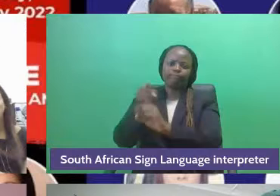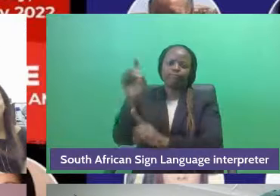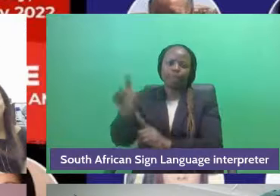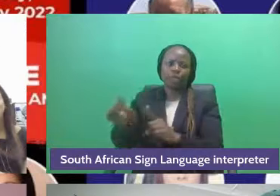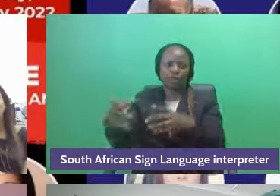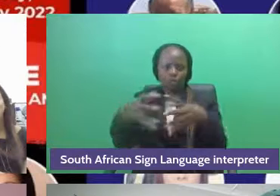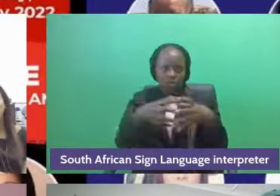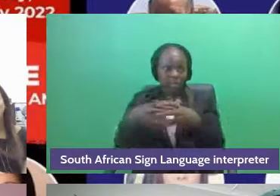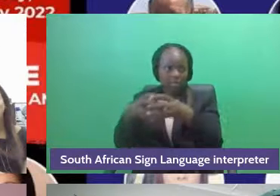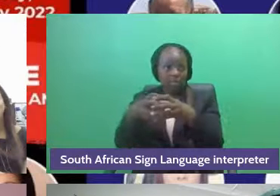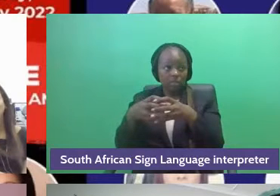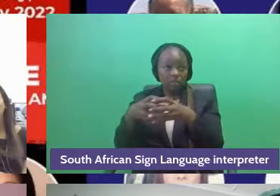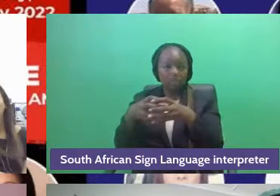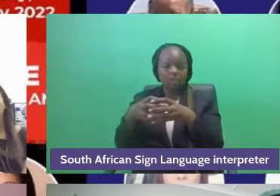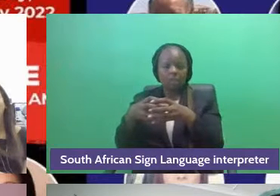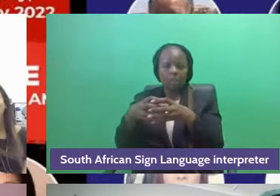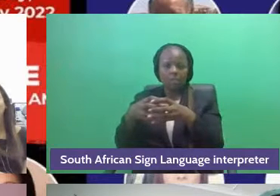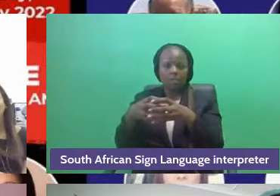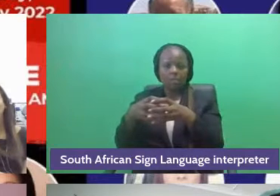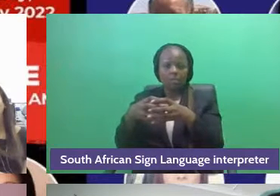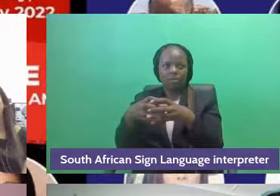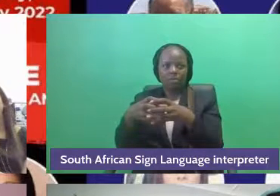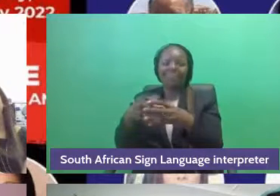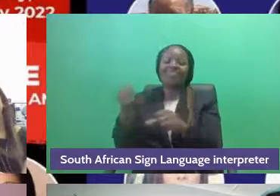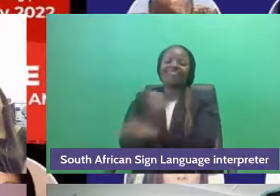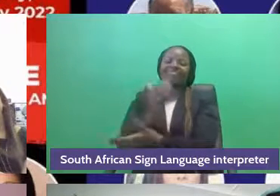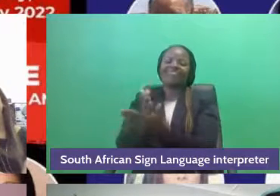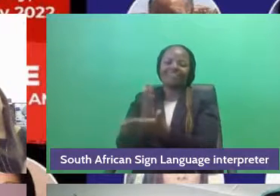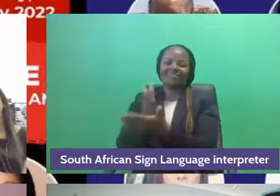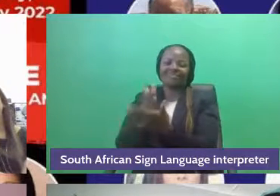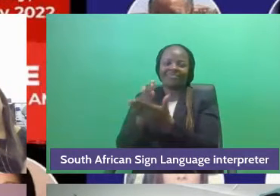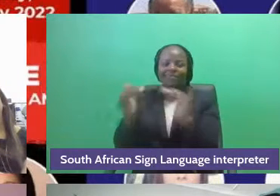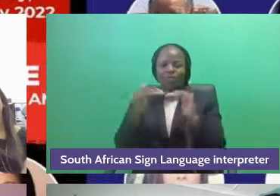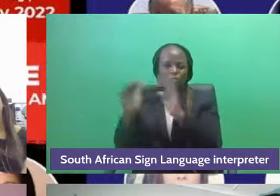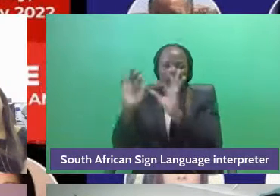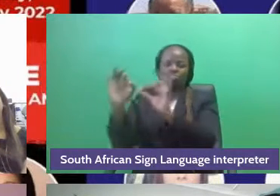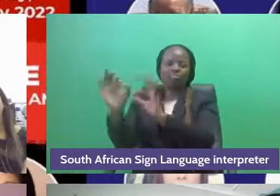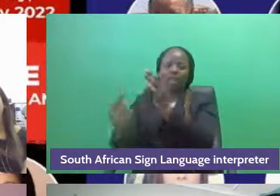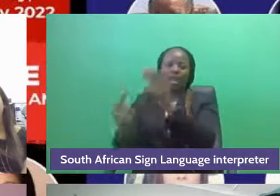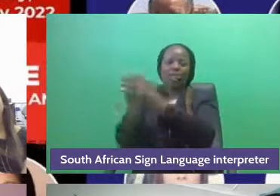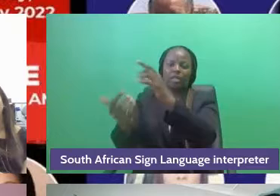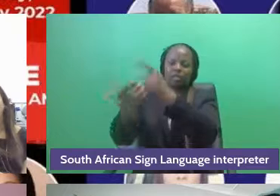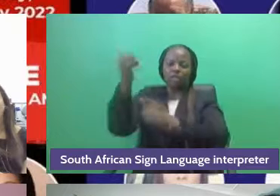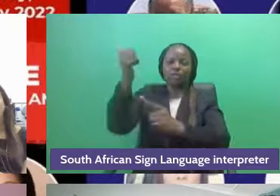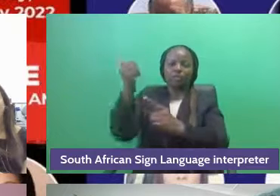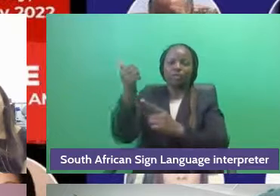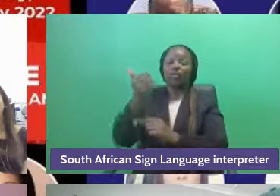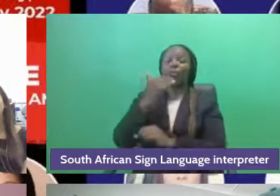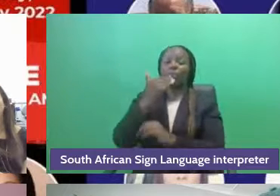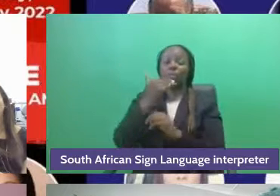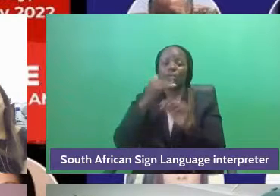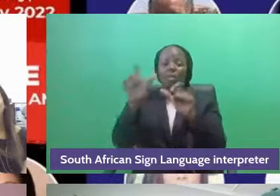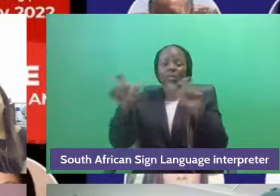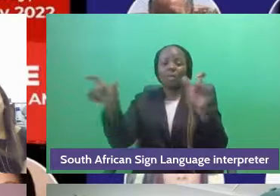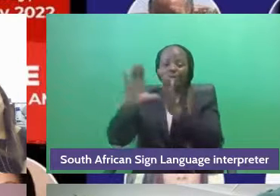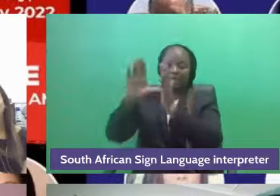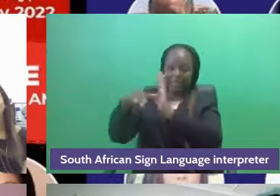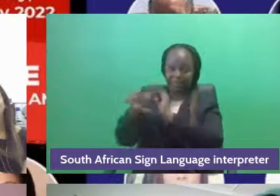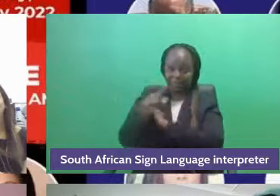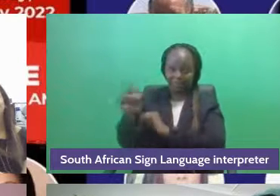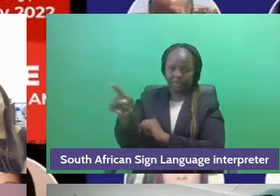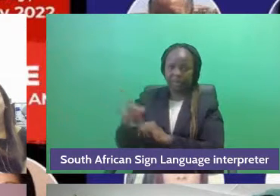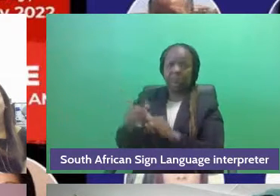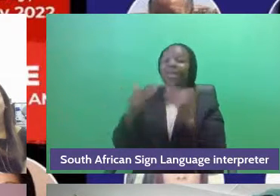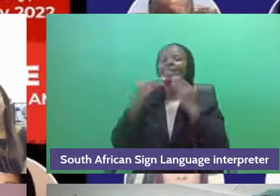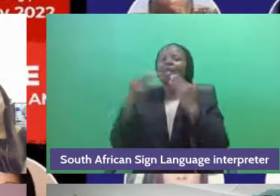and hold hands and make sure that justice is served, especially for our people living with disability.